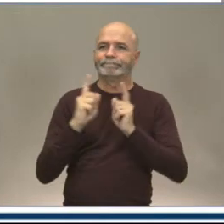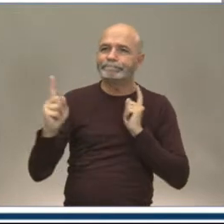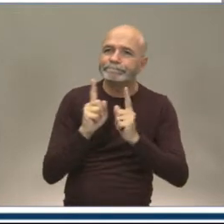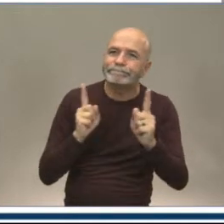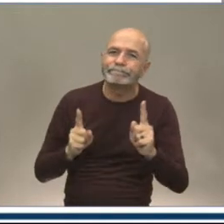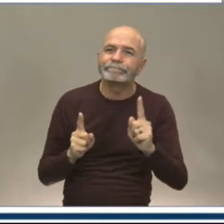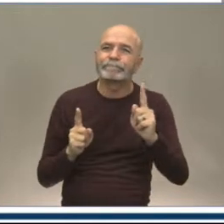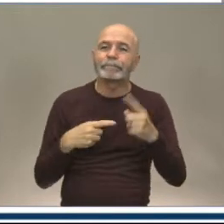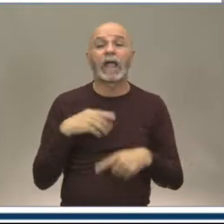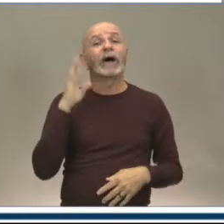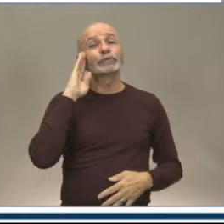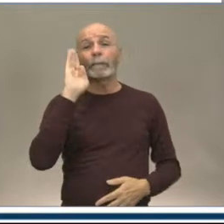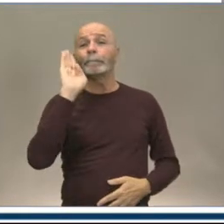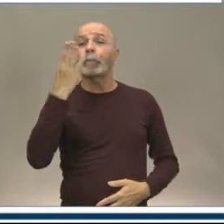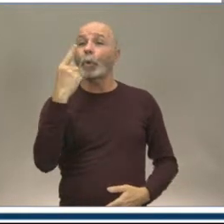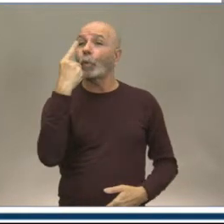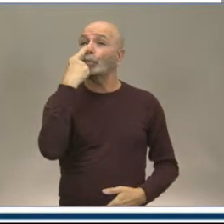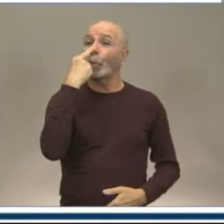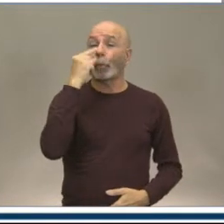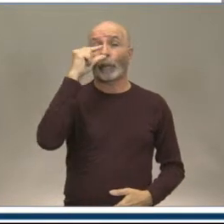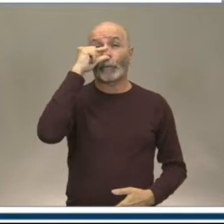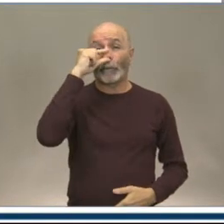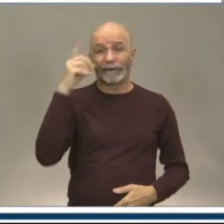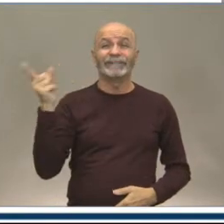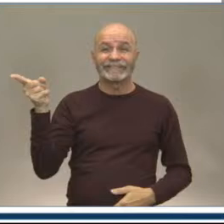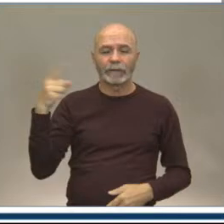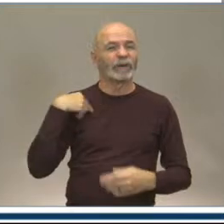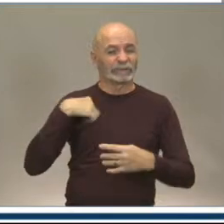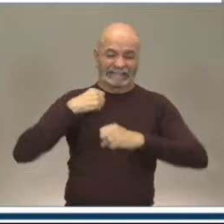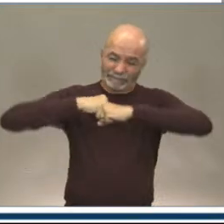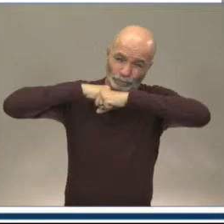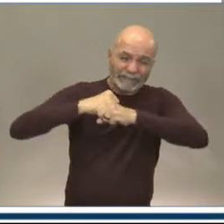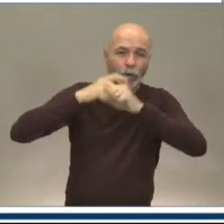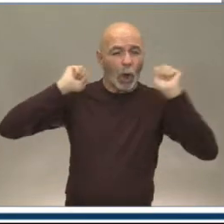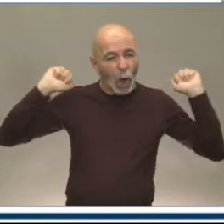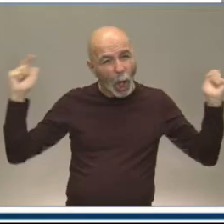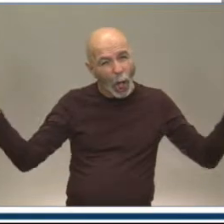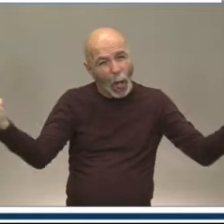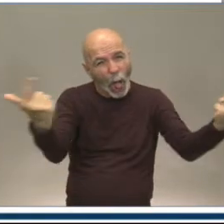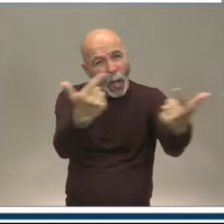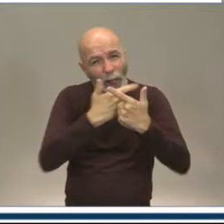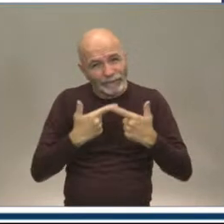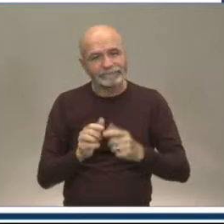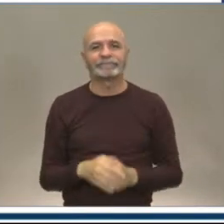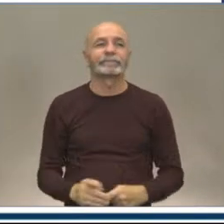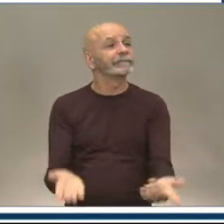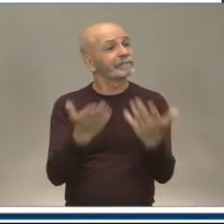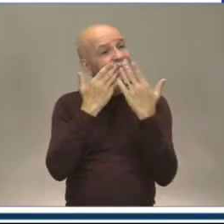Do what you need to do to protect yourself and those around you. So thank you so much.